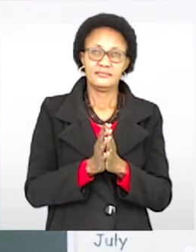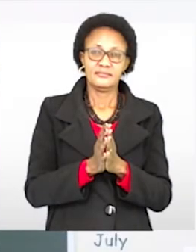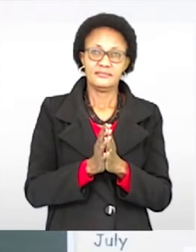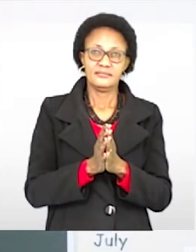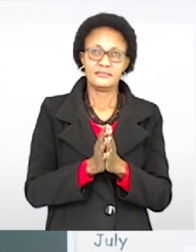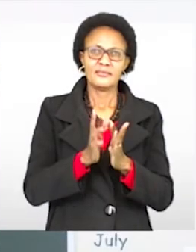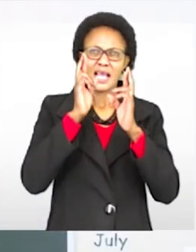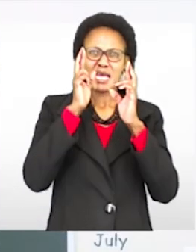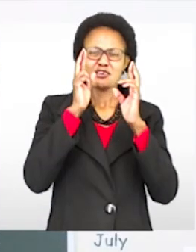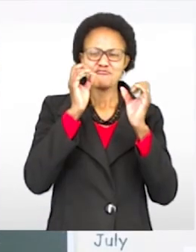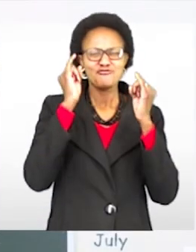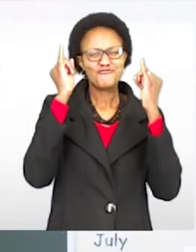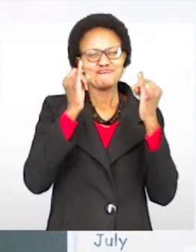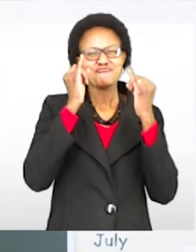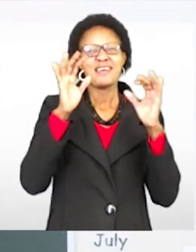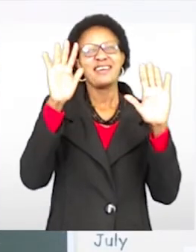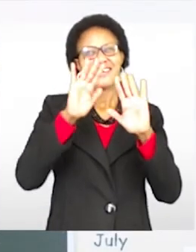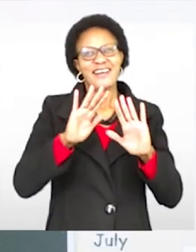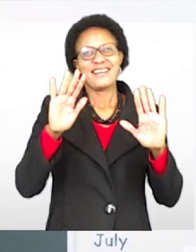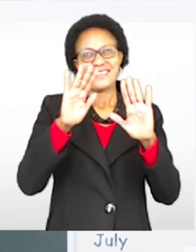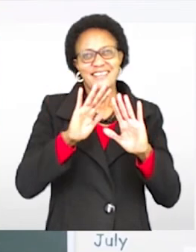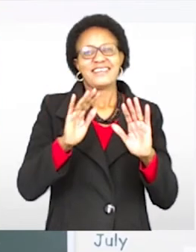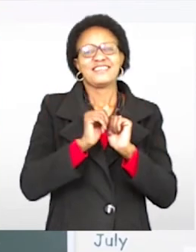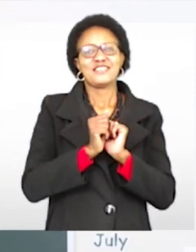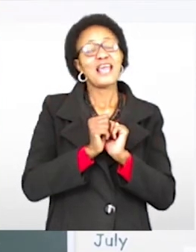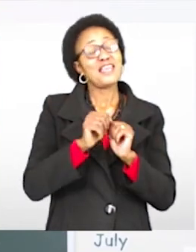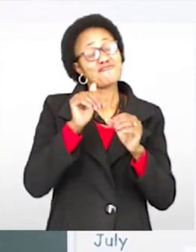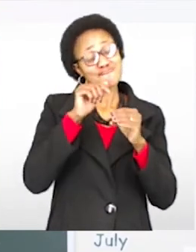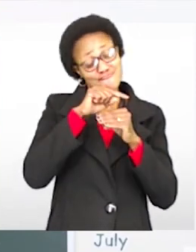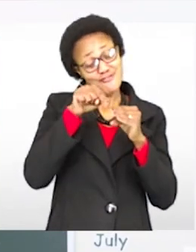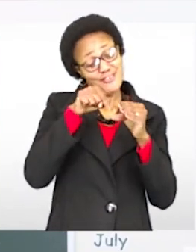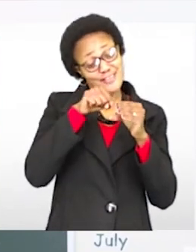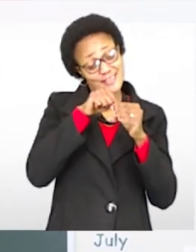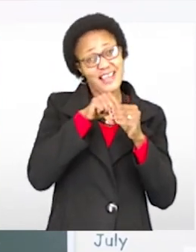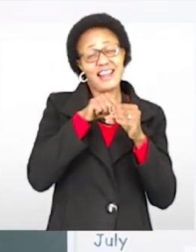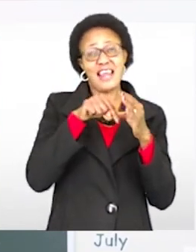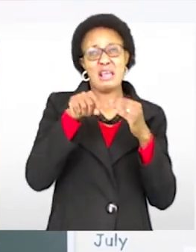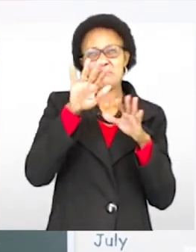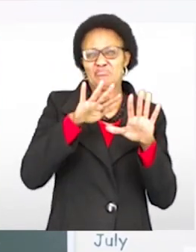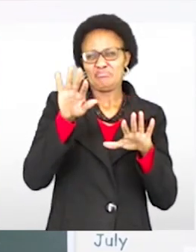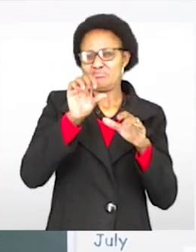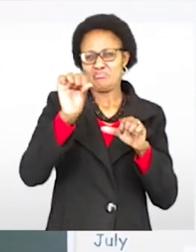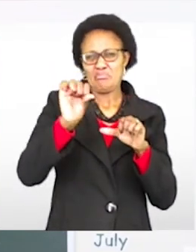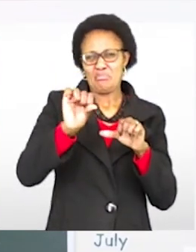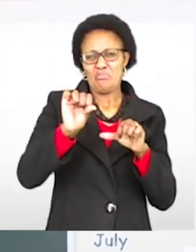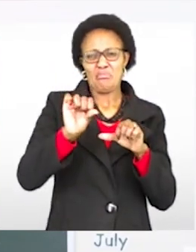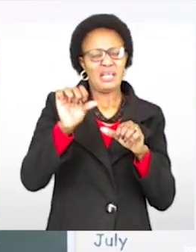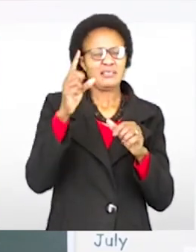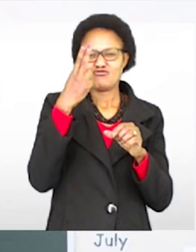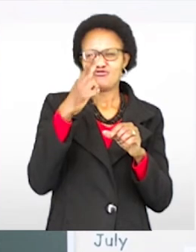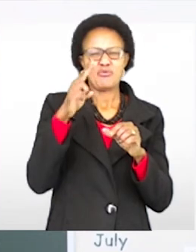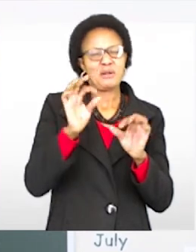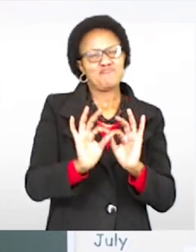I hope you enjoyed your coloring and that you stayed in the lines and used beautiful colors. Let's move on to our